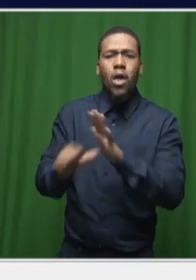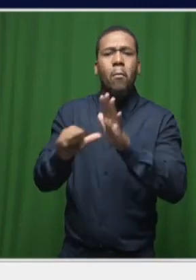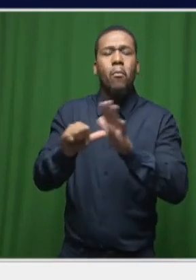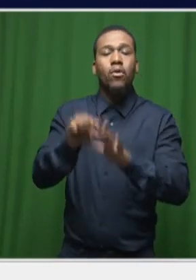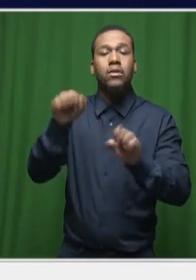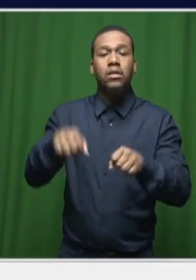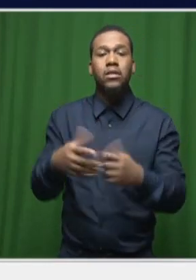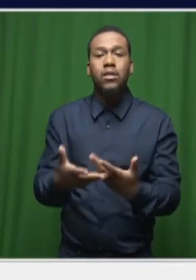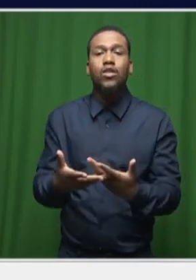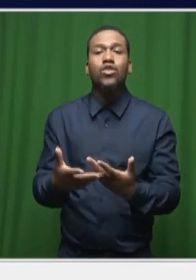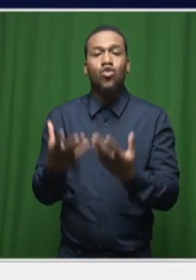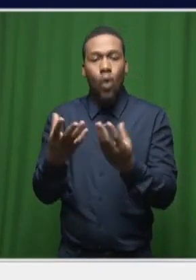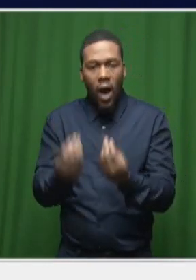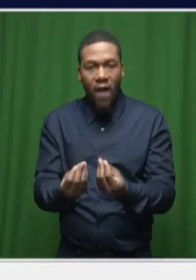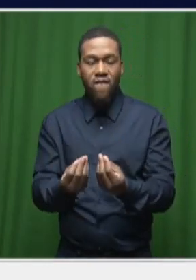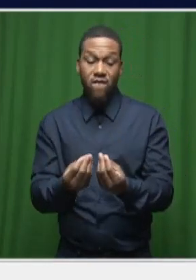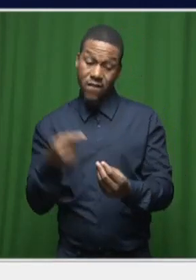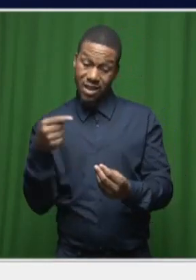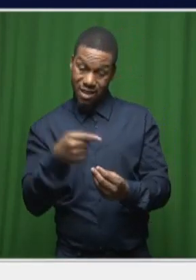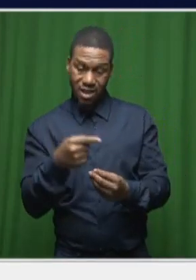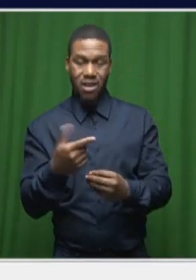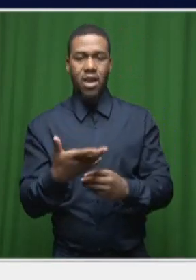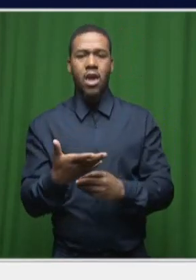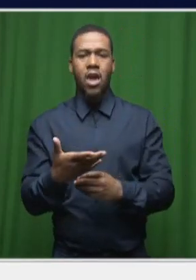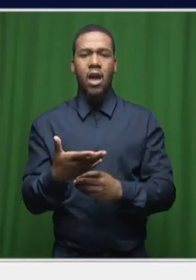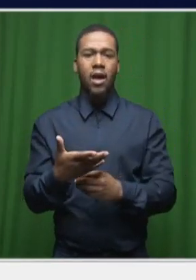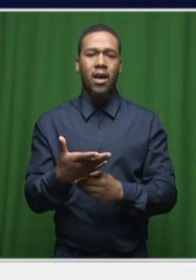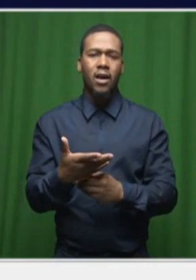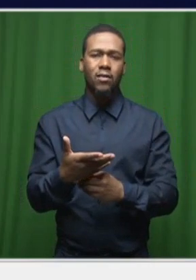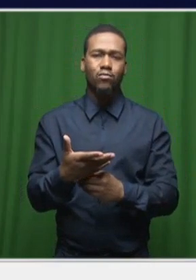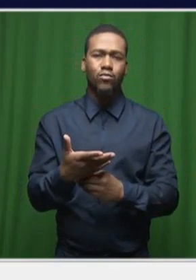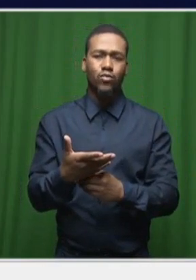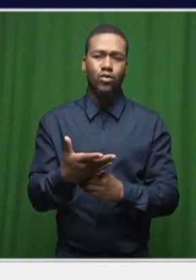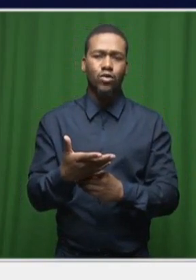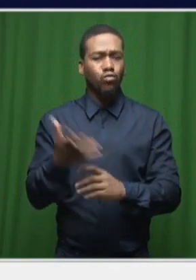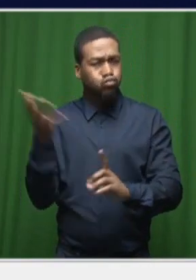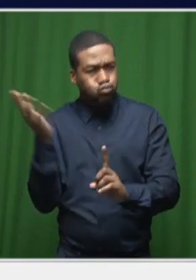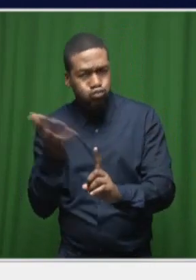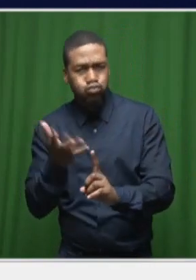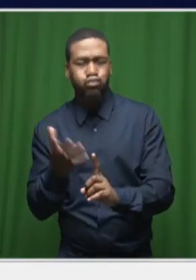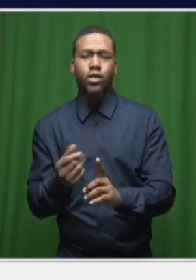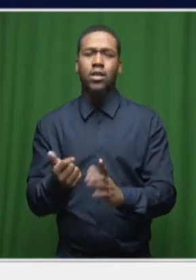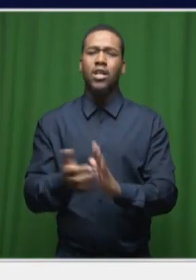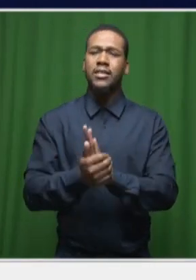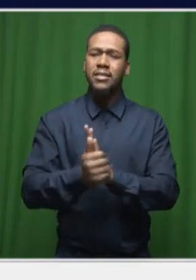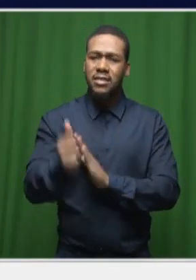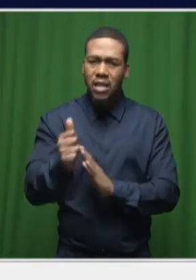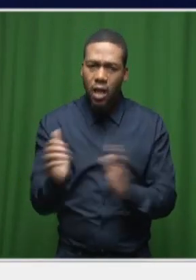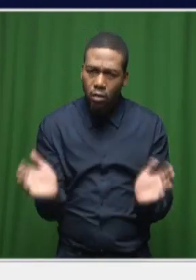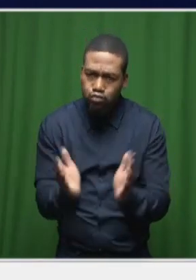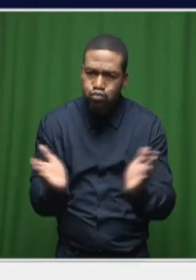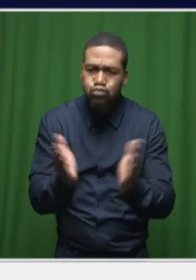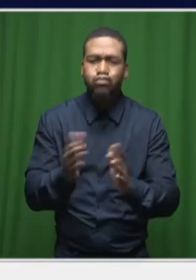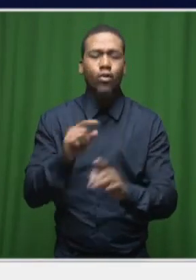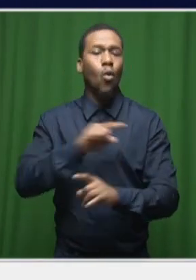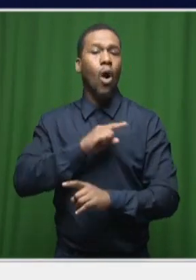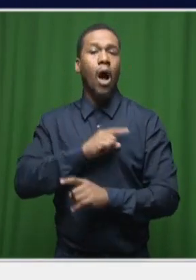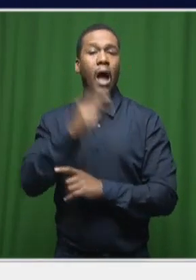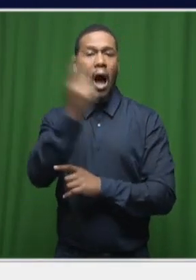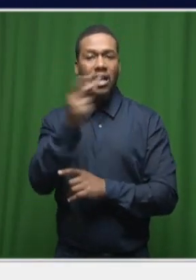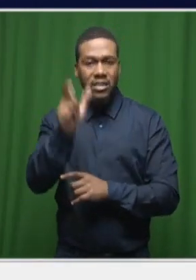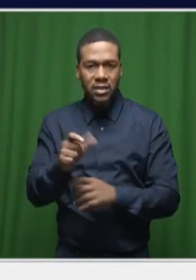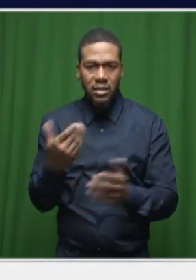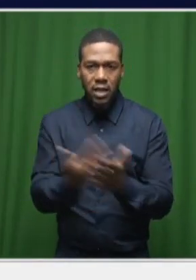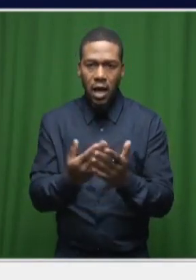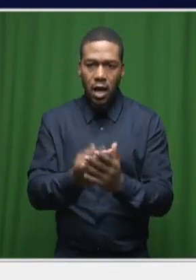that nurturing and attention to that development so that artists can be that kind of,